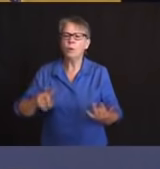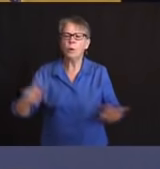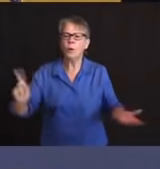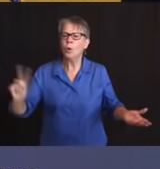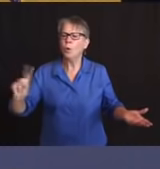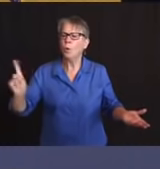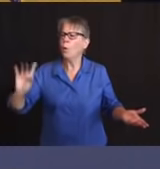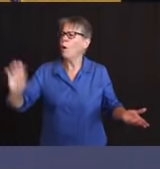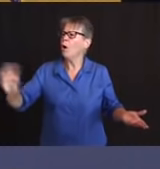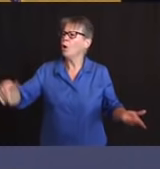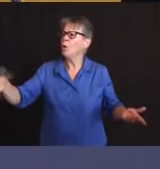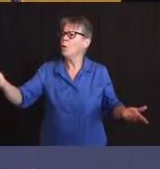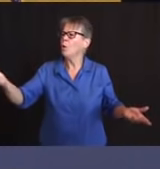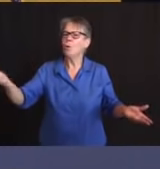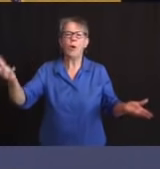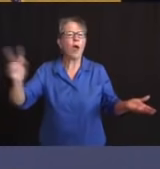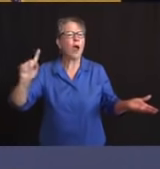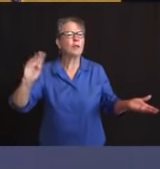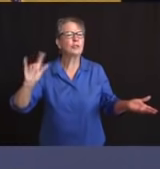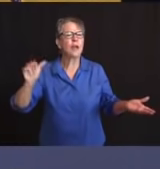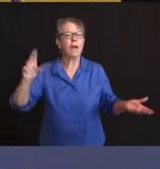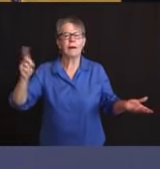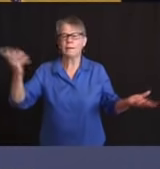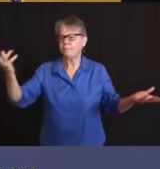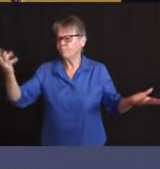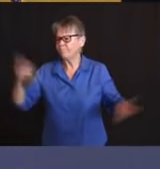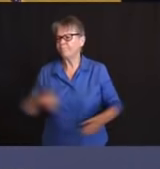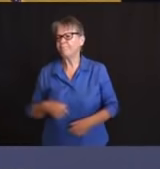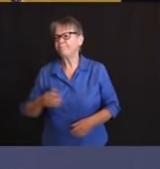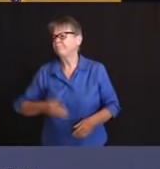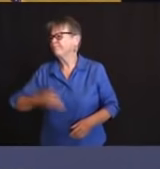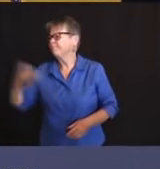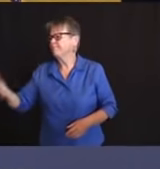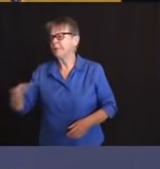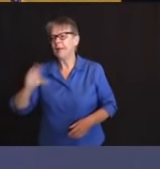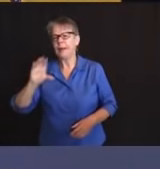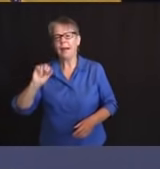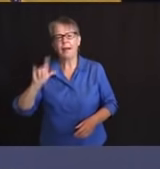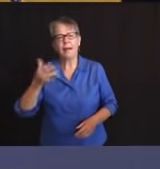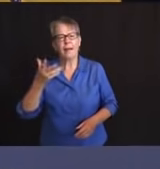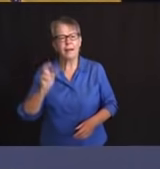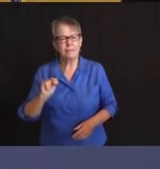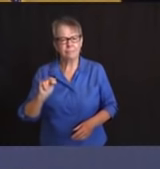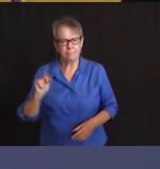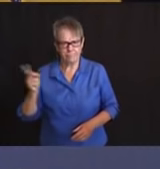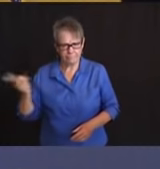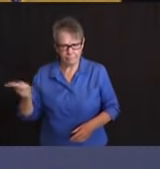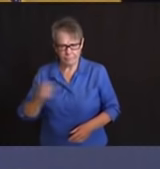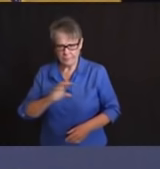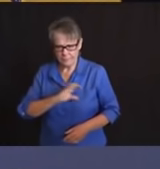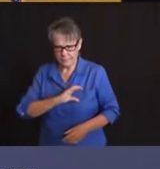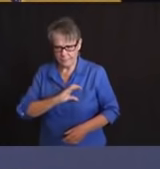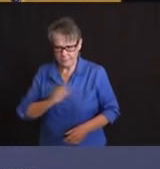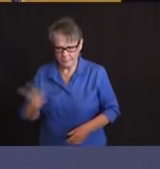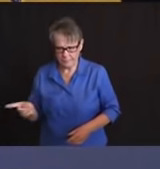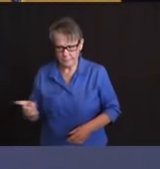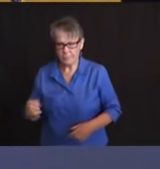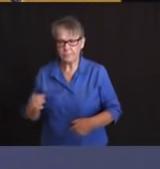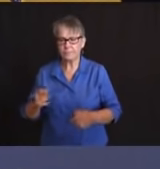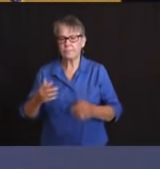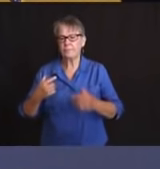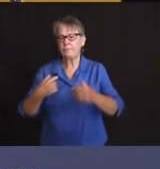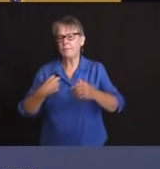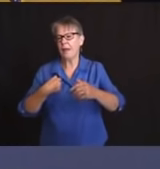But also, I just had a really nice exchange with your friend and mine, Mike Kelly, the chief in Jersey City over at Ray